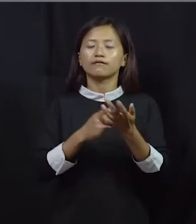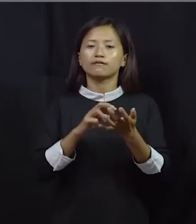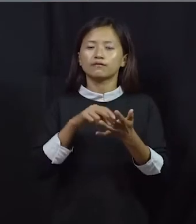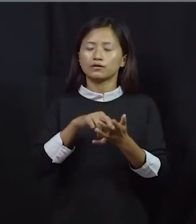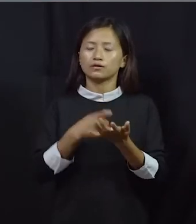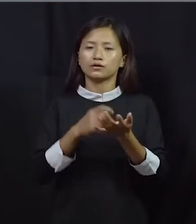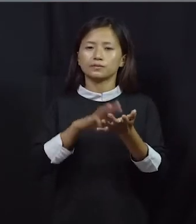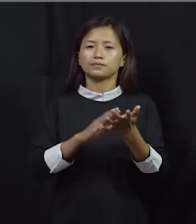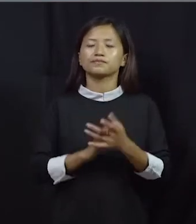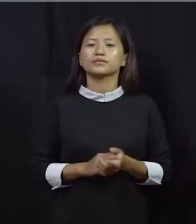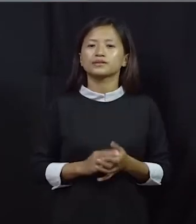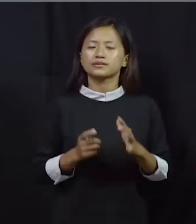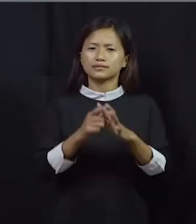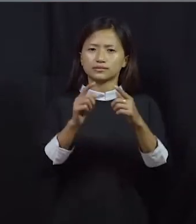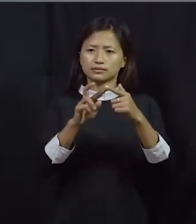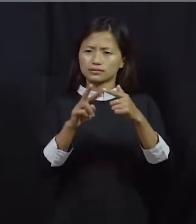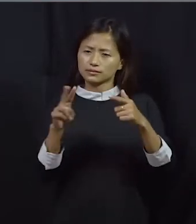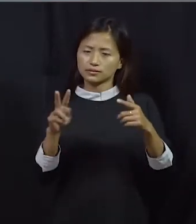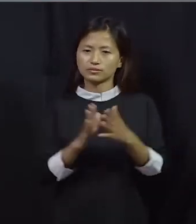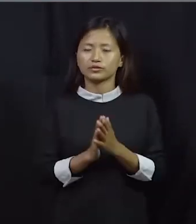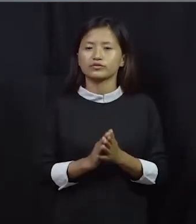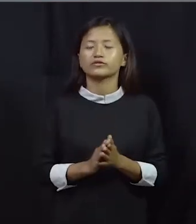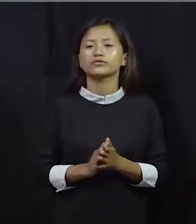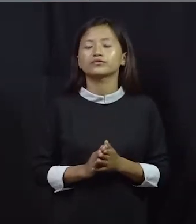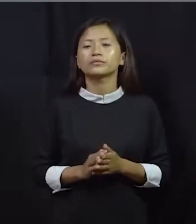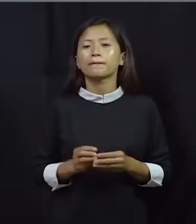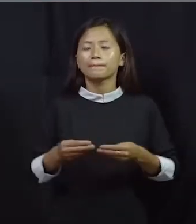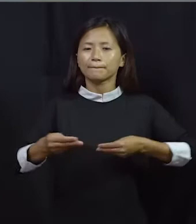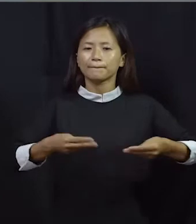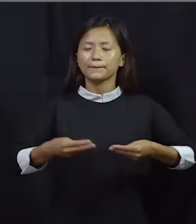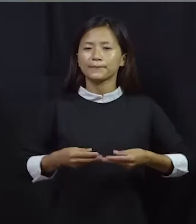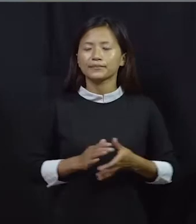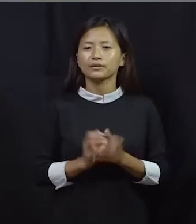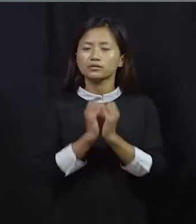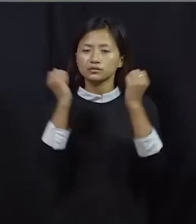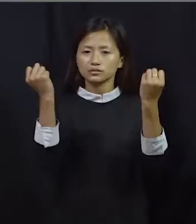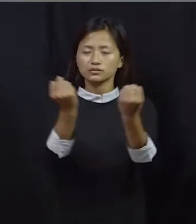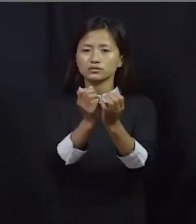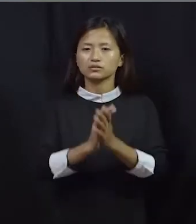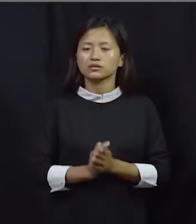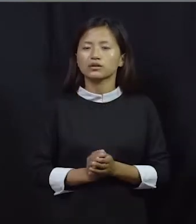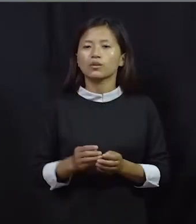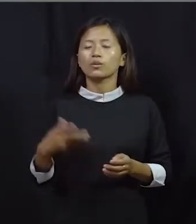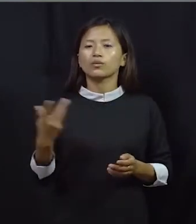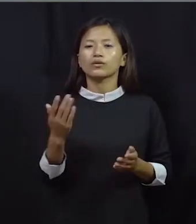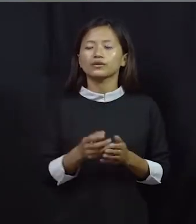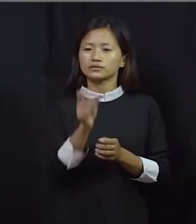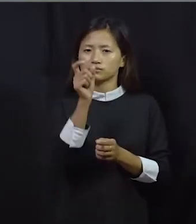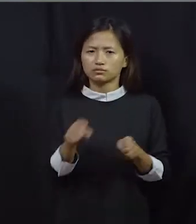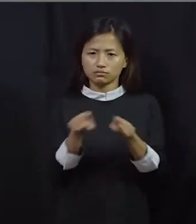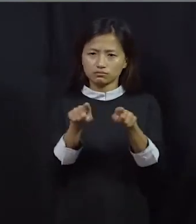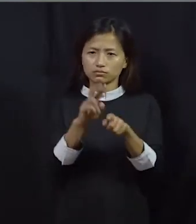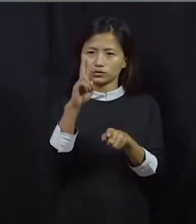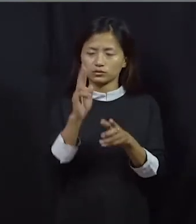business, is a organization, a partnership organization where the partners